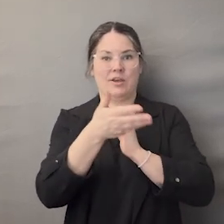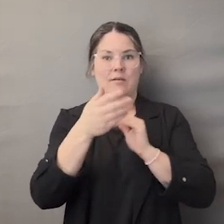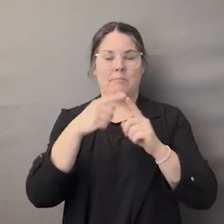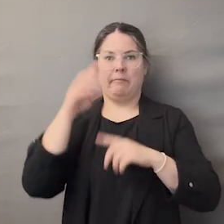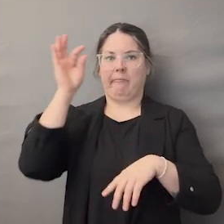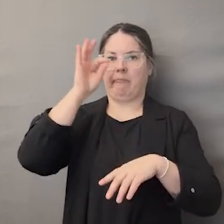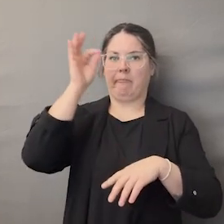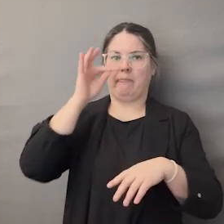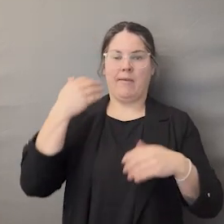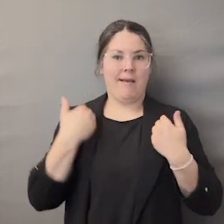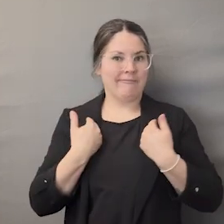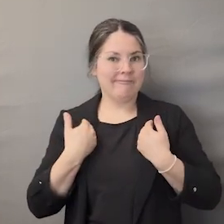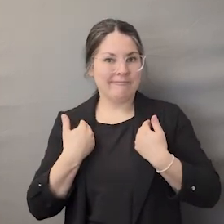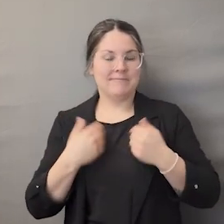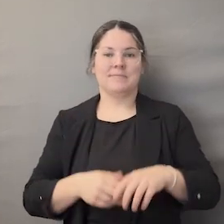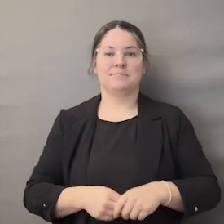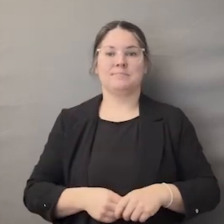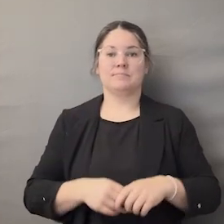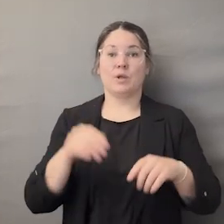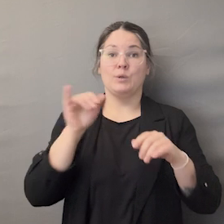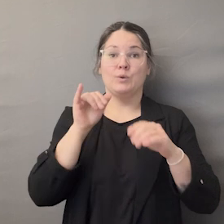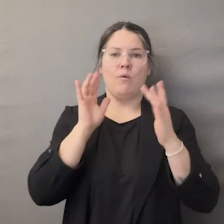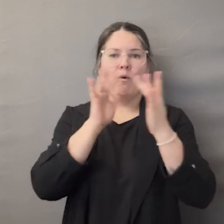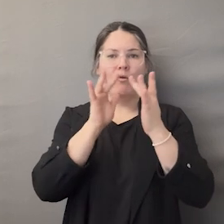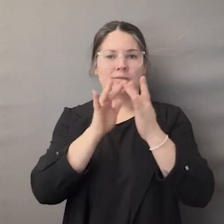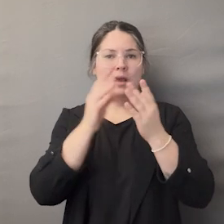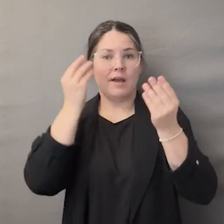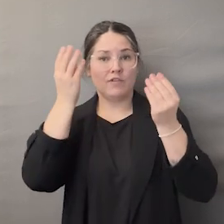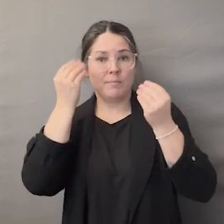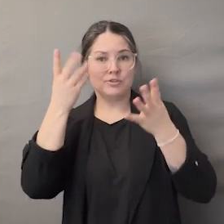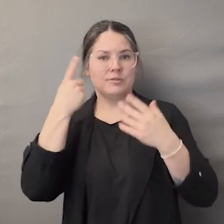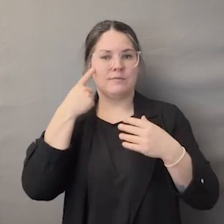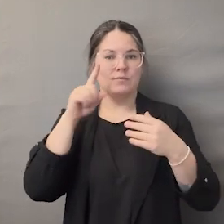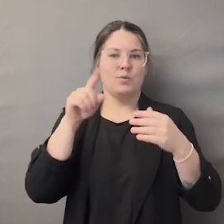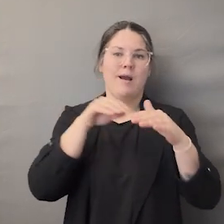And including contact details for accessibility questions or support.